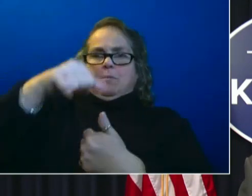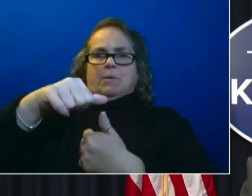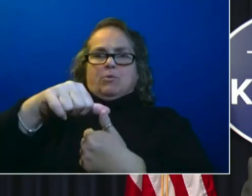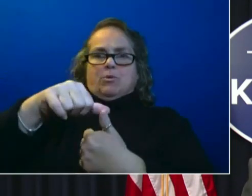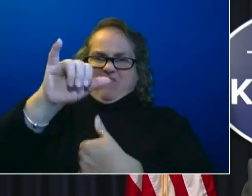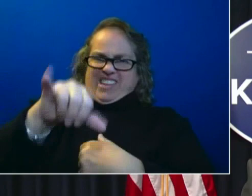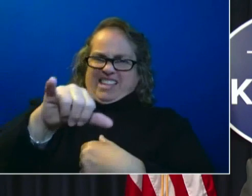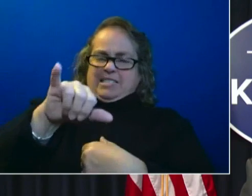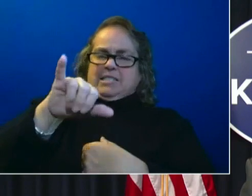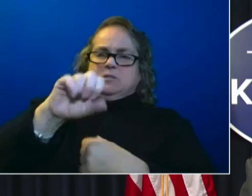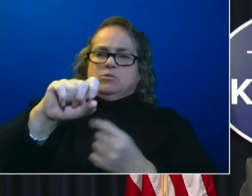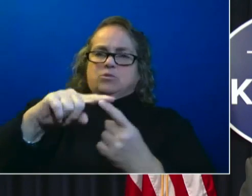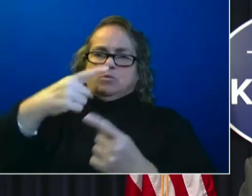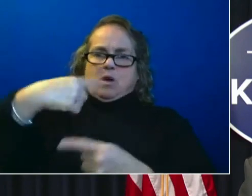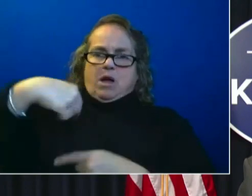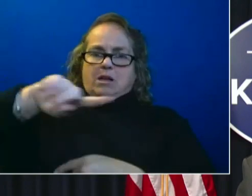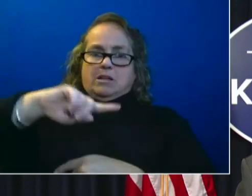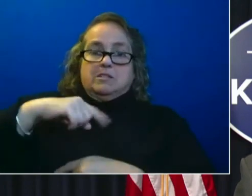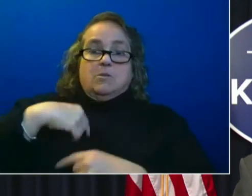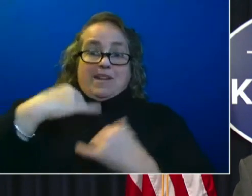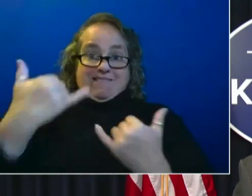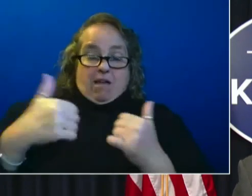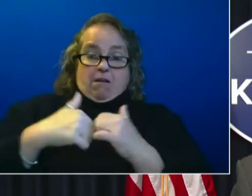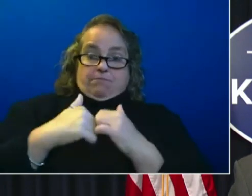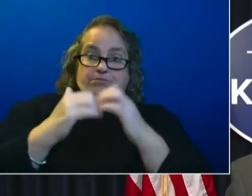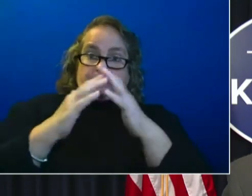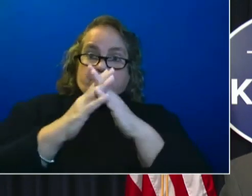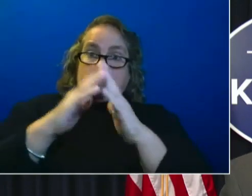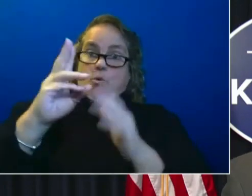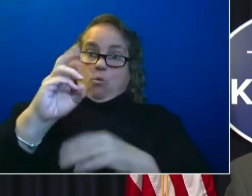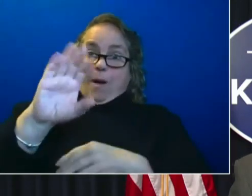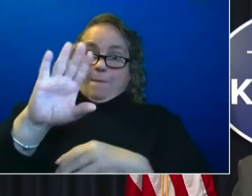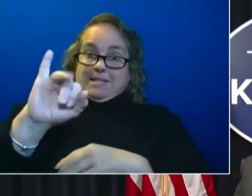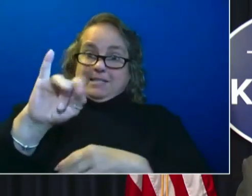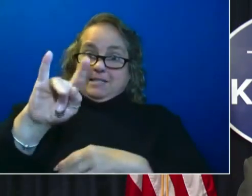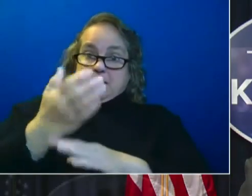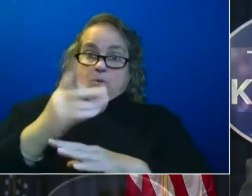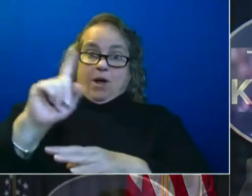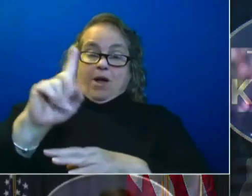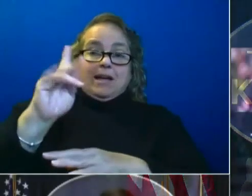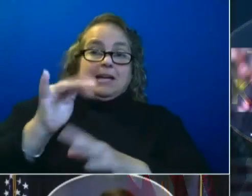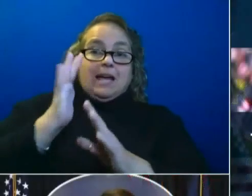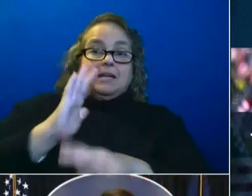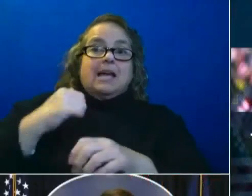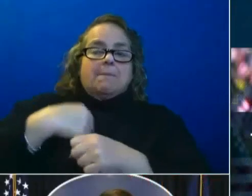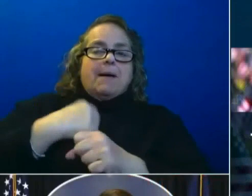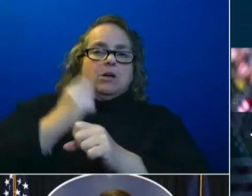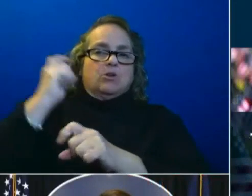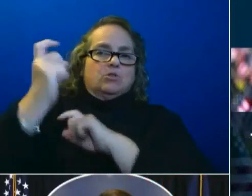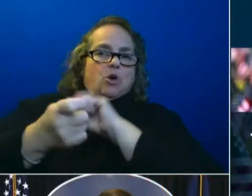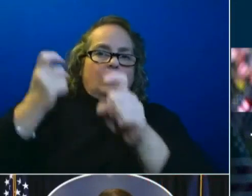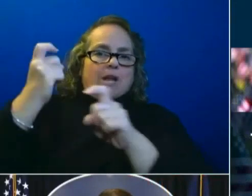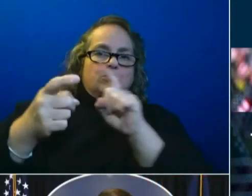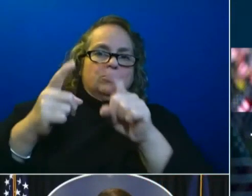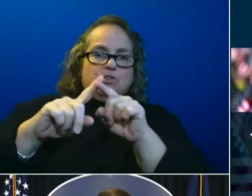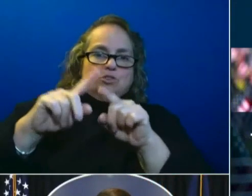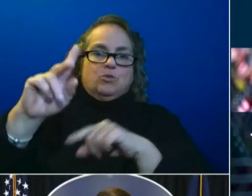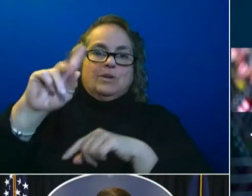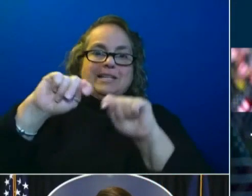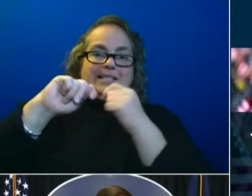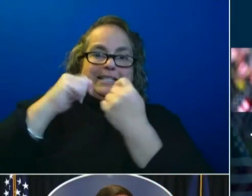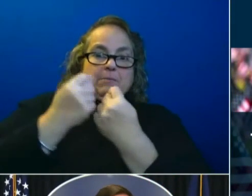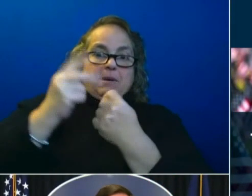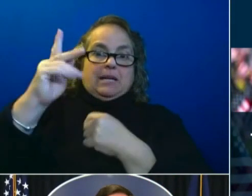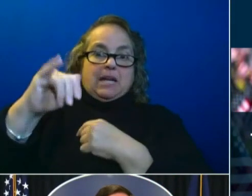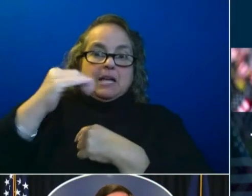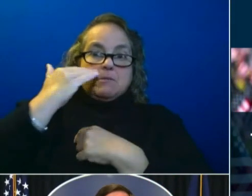now launched a website where Kentuckians can make a donation to the Team Kentucky COVID Memorial Fund. They can dedicate a donation to someone they